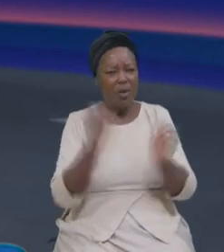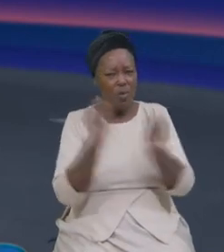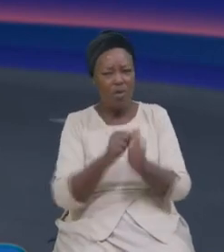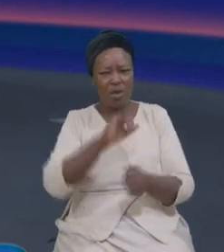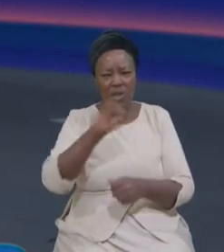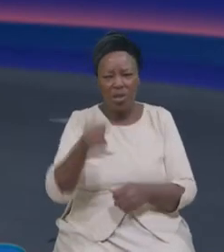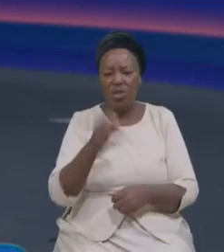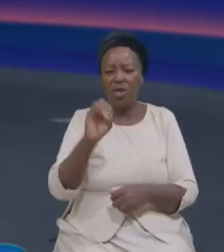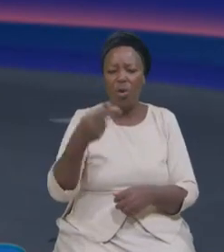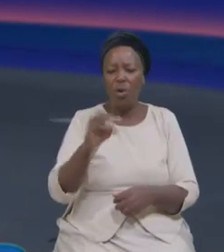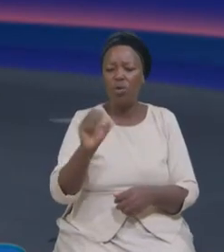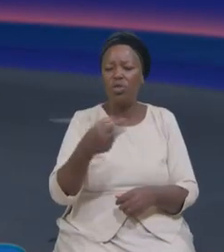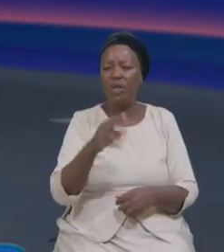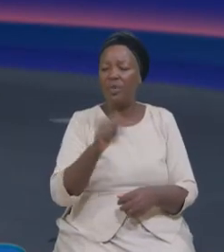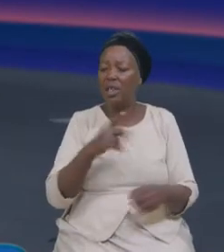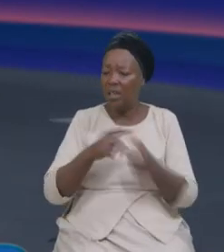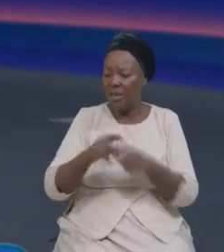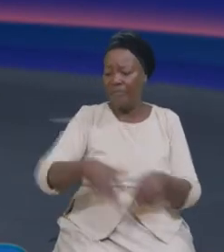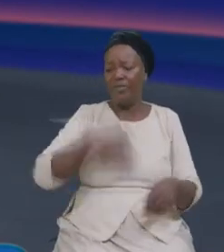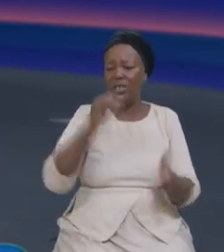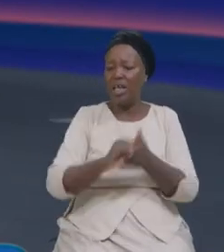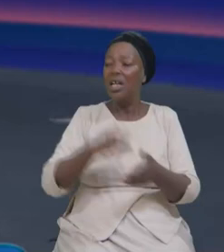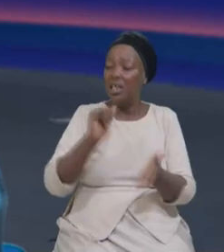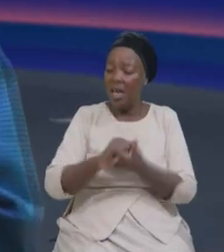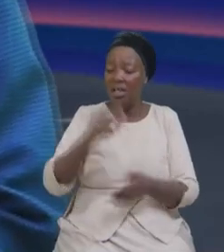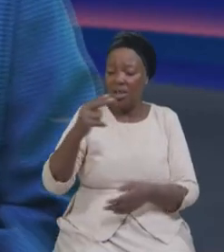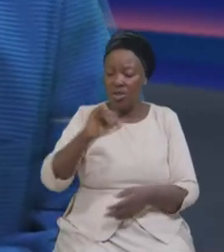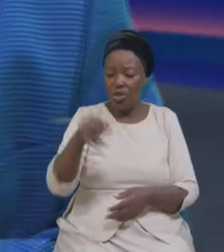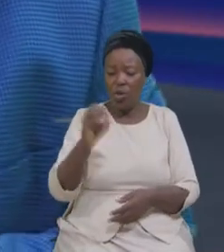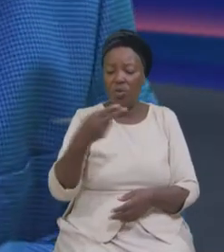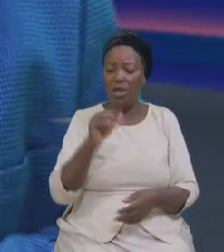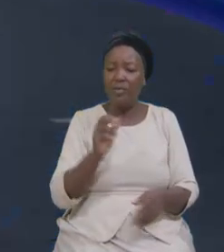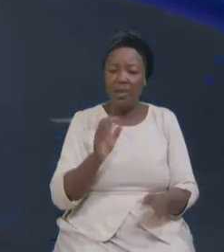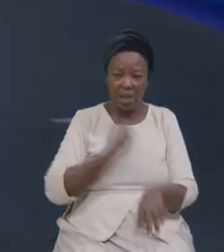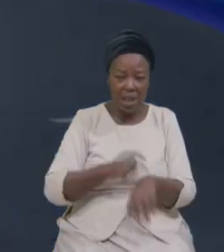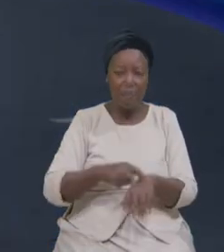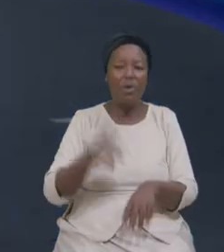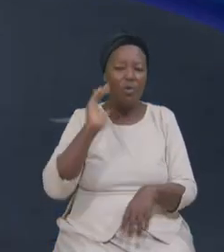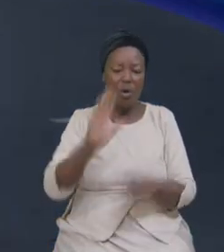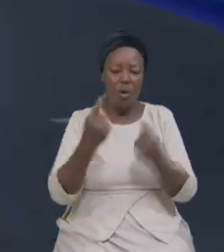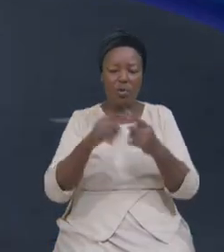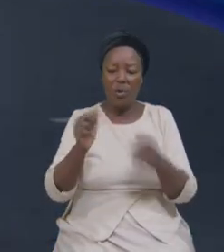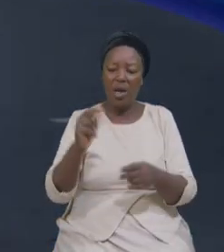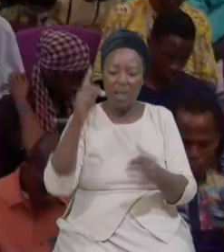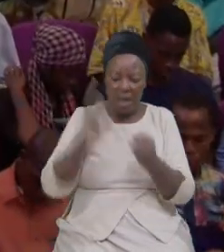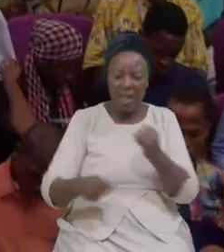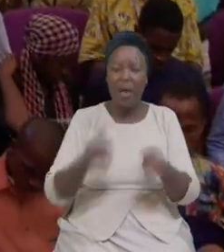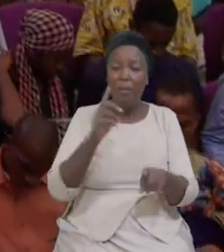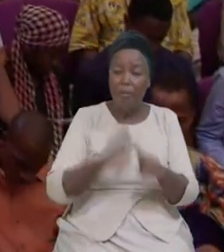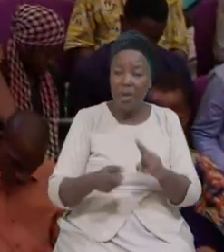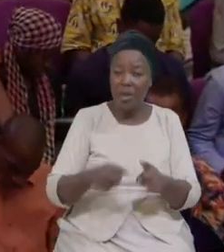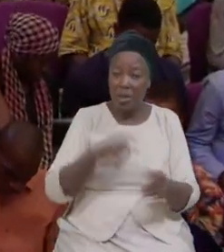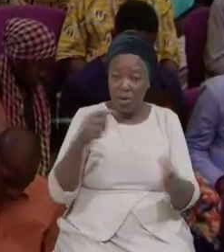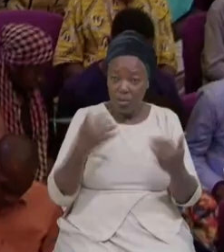was going to come to an end, but your enemies will be found liars unto you.